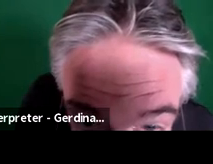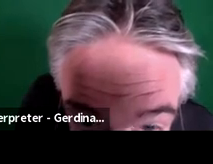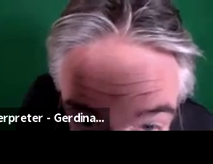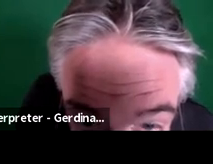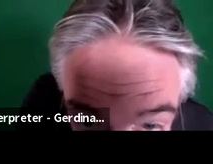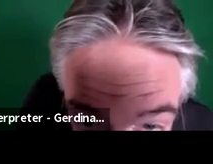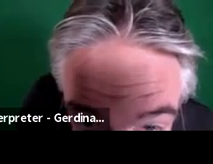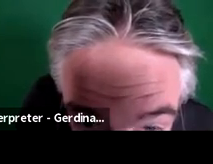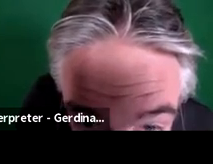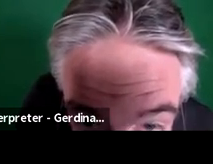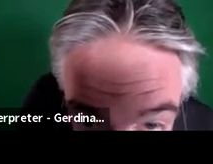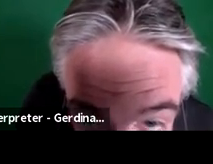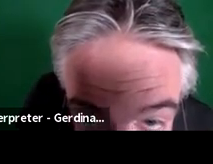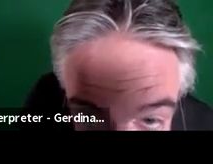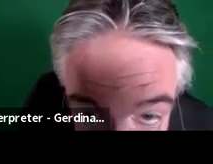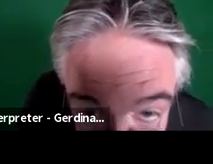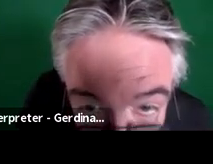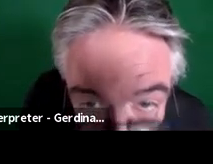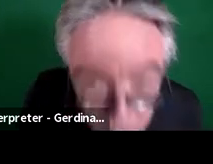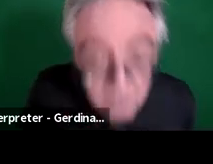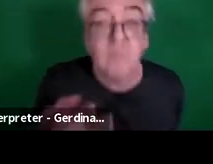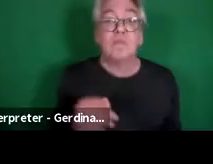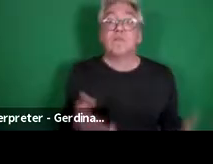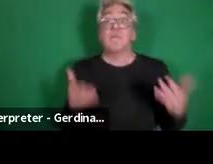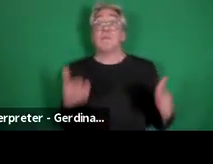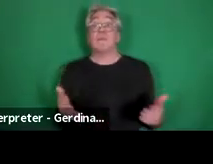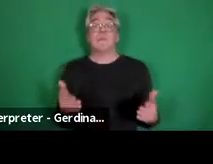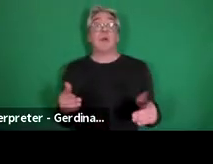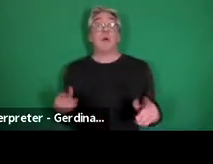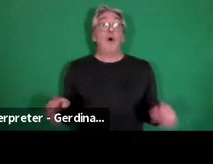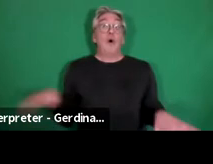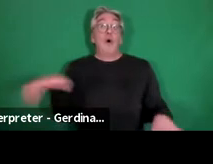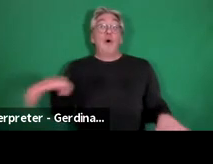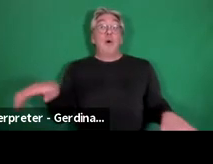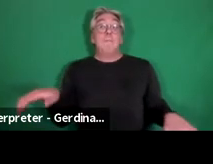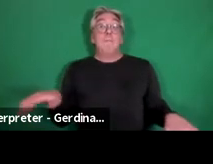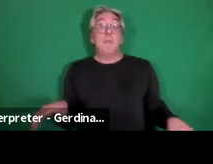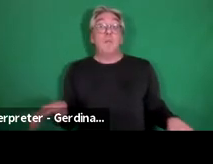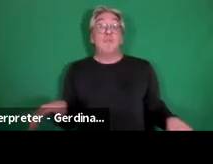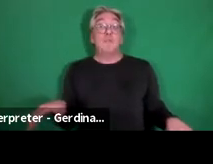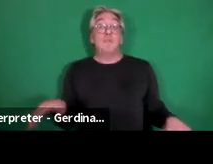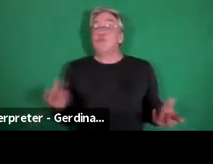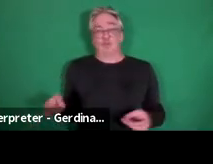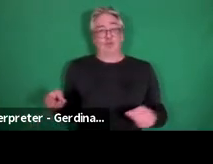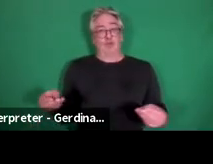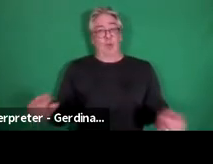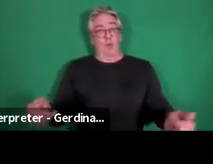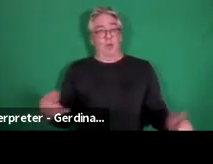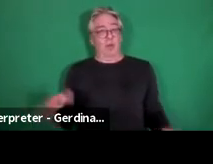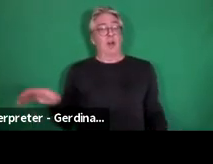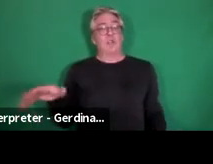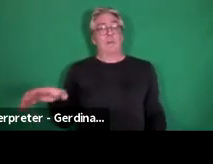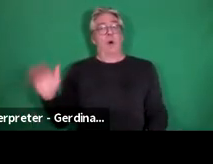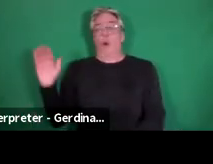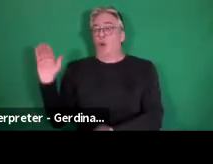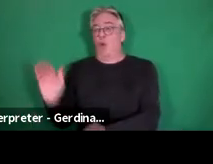It filters the trembling of the hand. And now the mouse pointer moves very smoothly on the screen. So